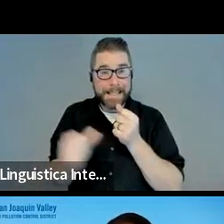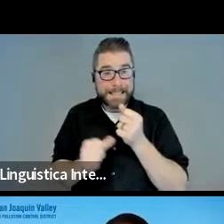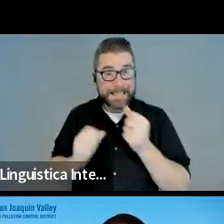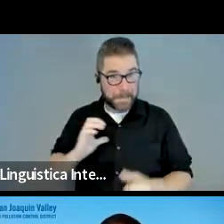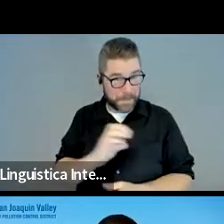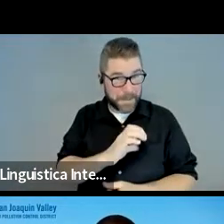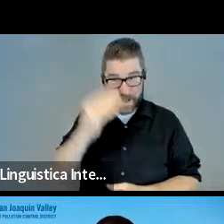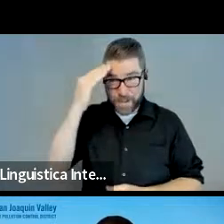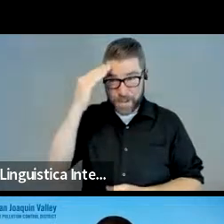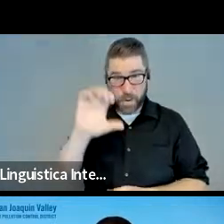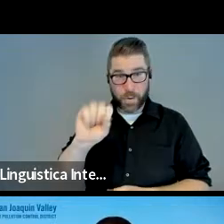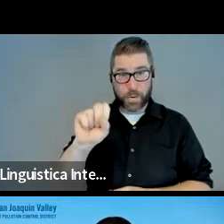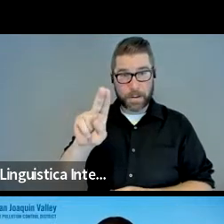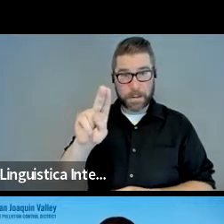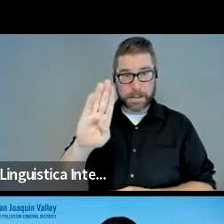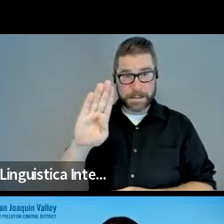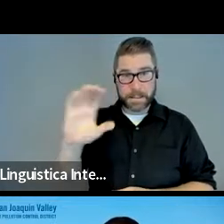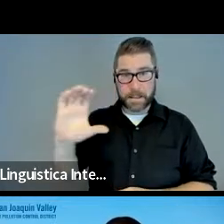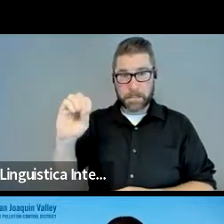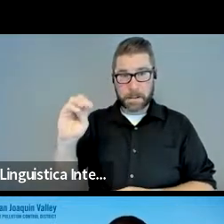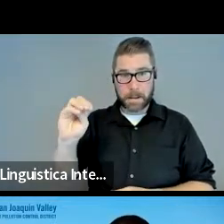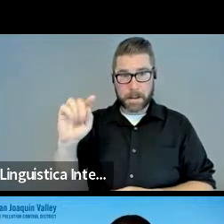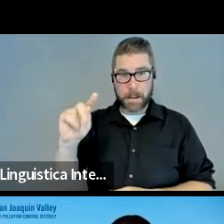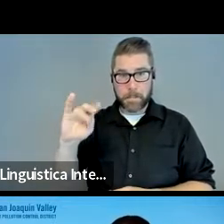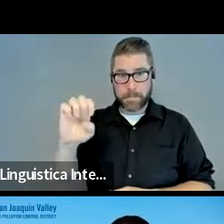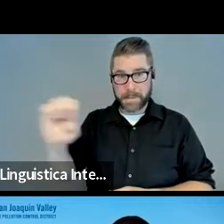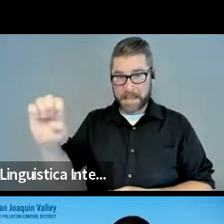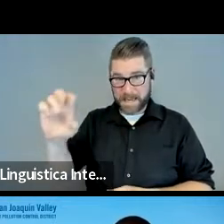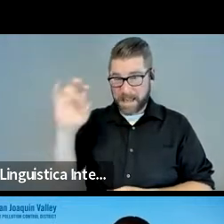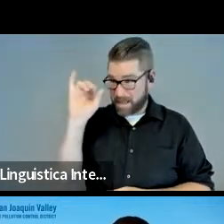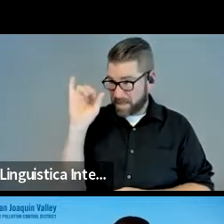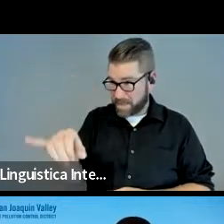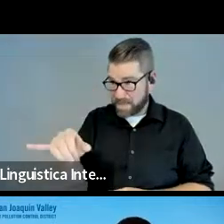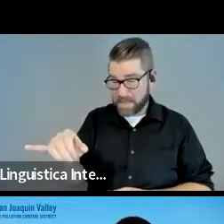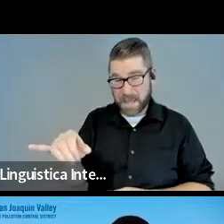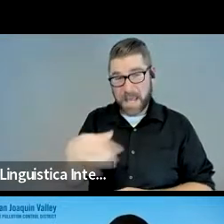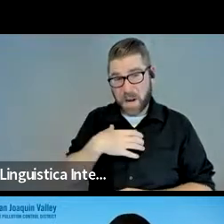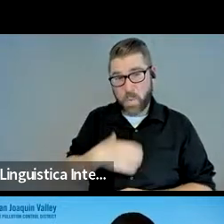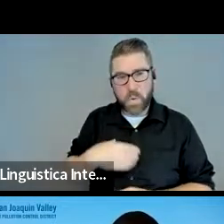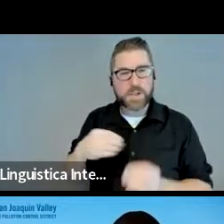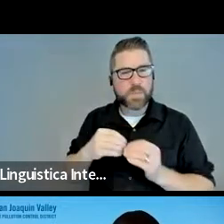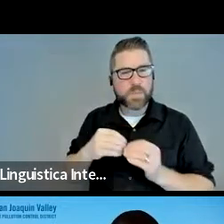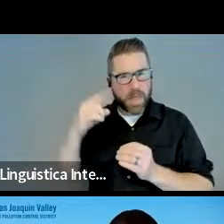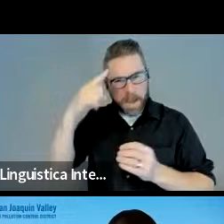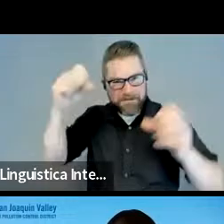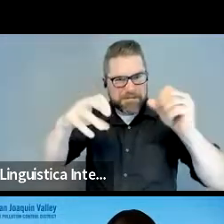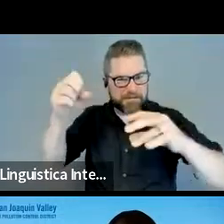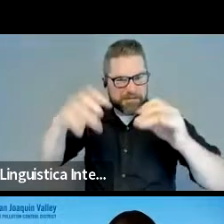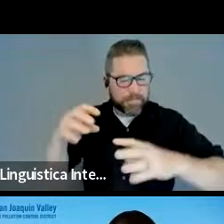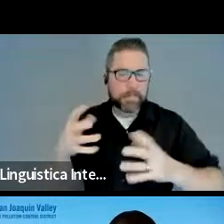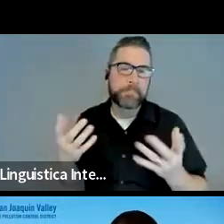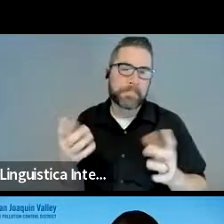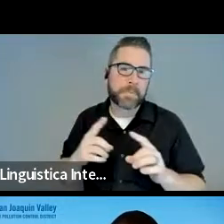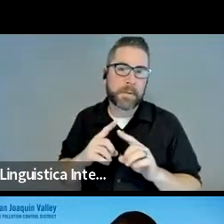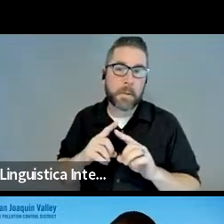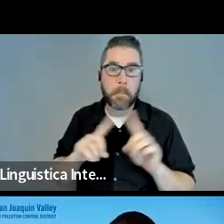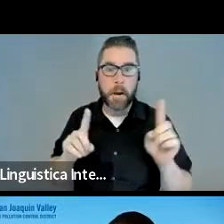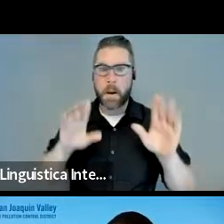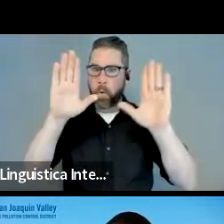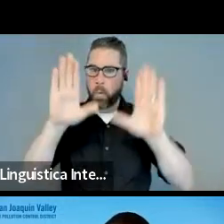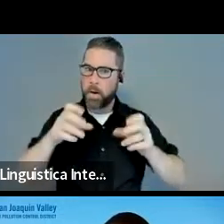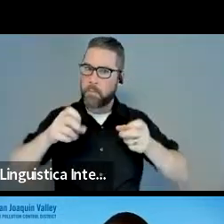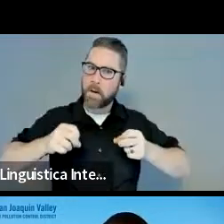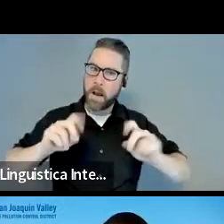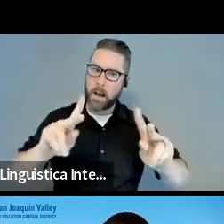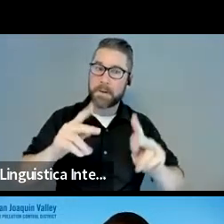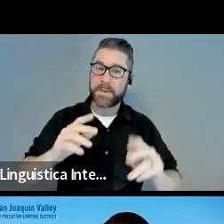but that's all. I just thought it was an excellent opportunity. I miss meeting people in person, and